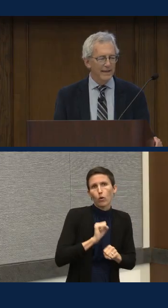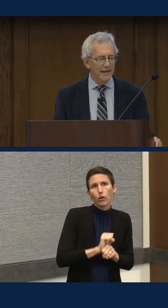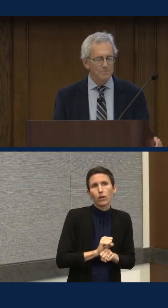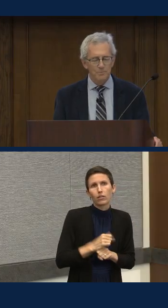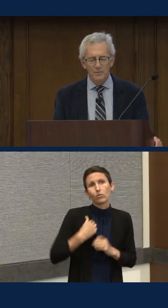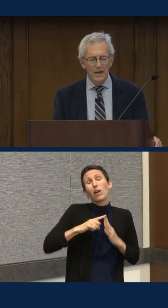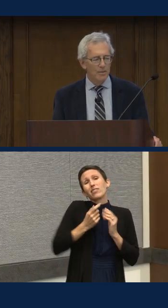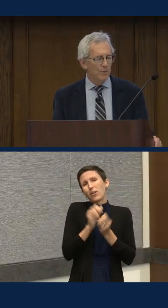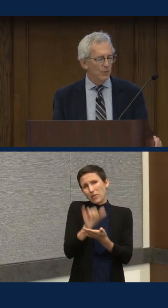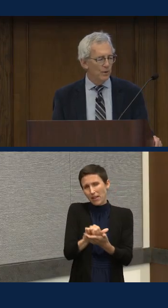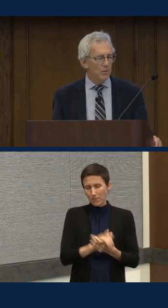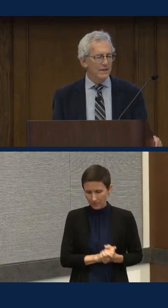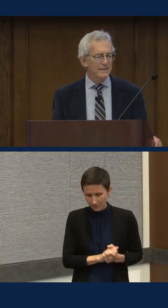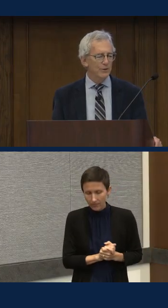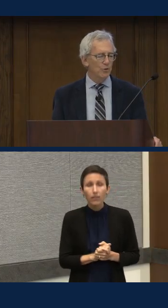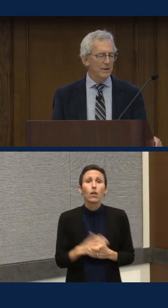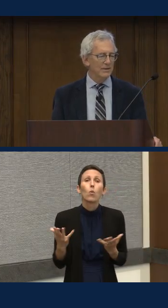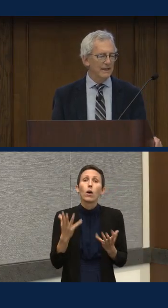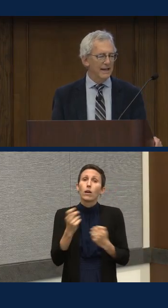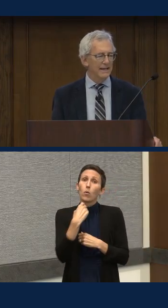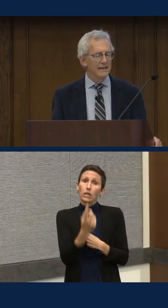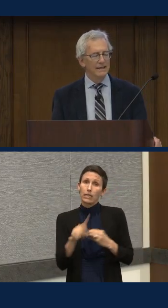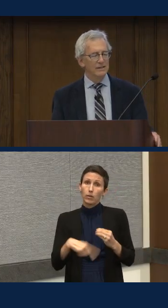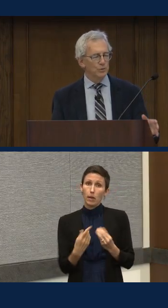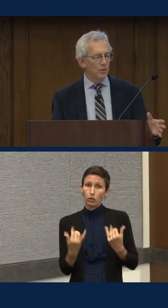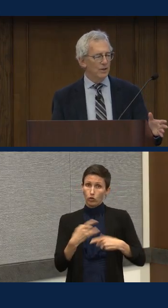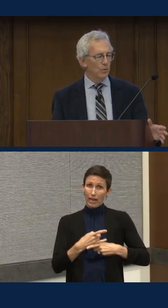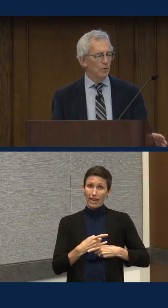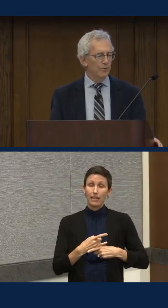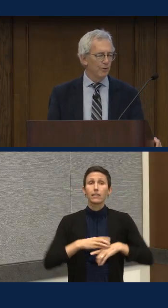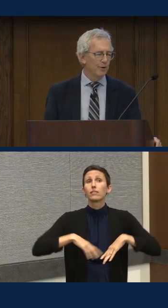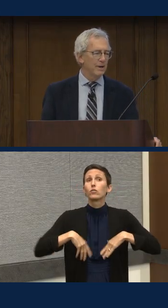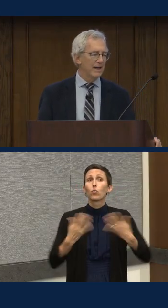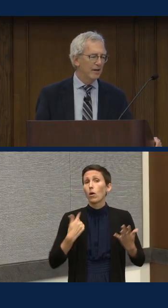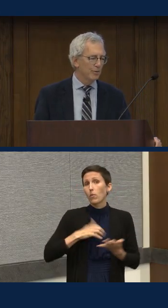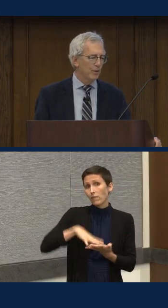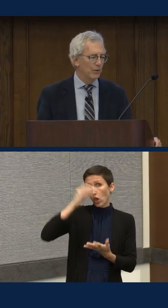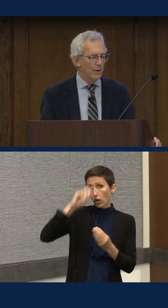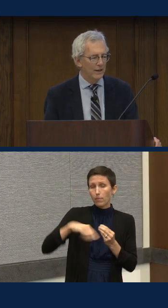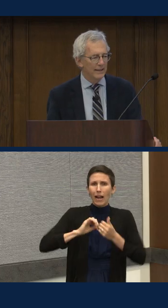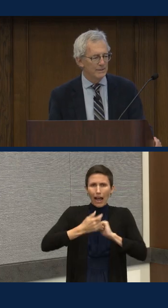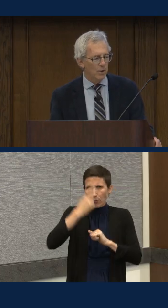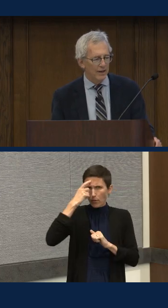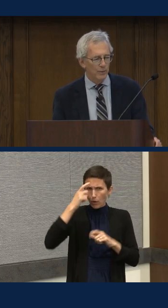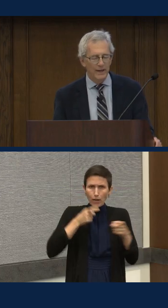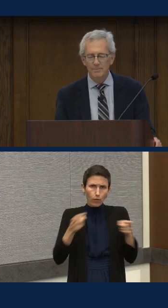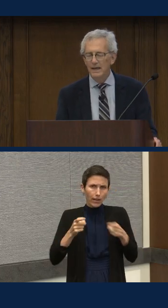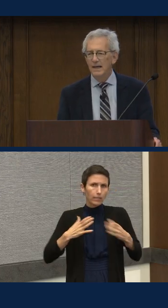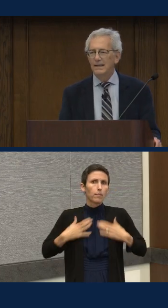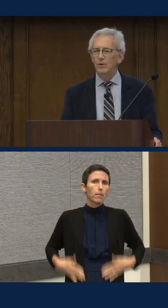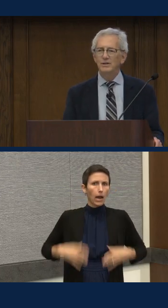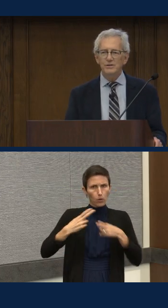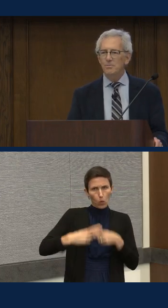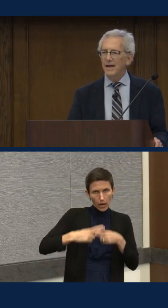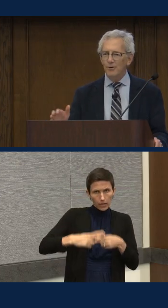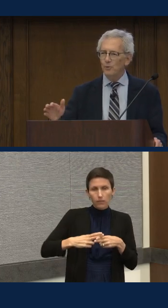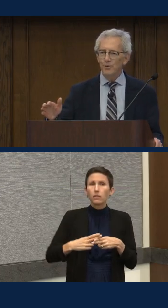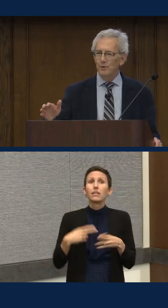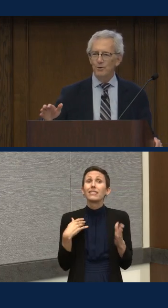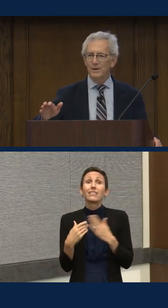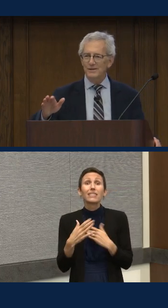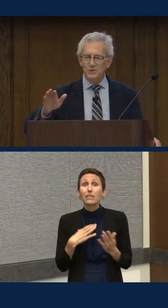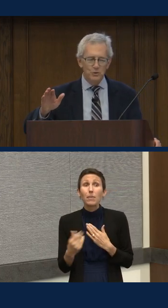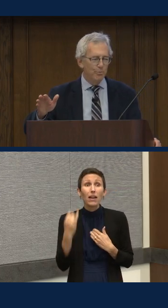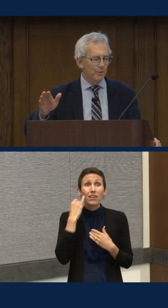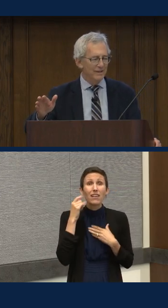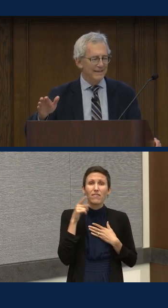begin with that. But what I want to tell you about today is what we've learned about how the brain regulates body weight. Now, it doesn't matter whether